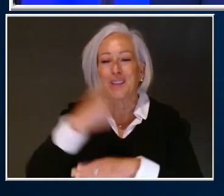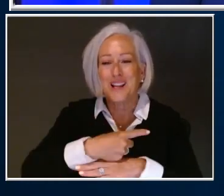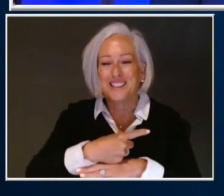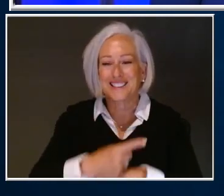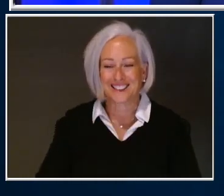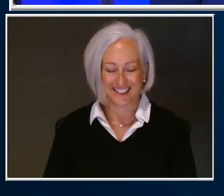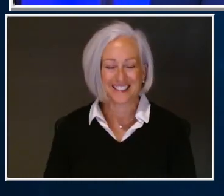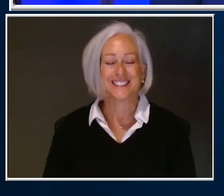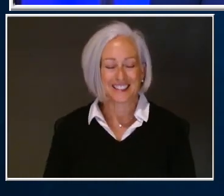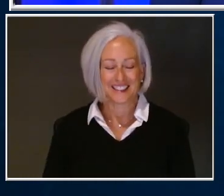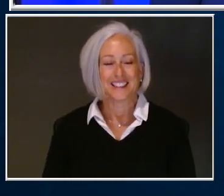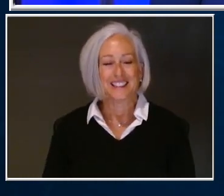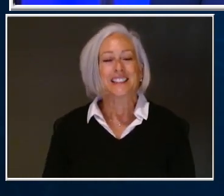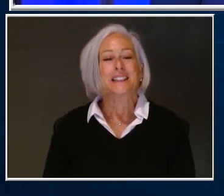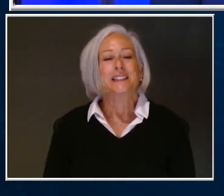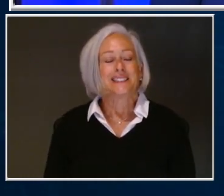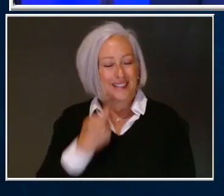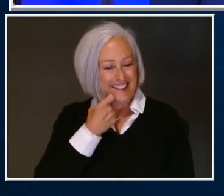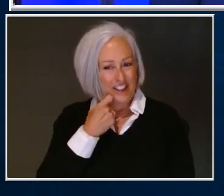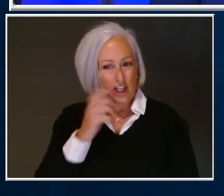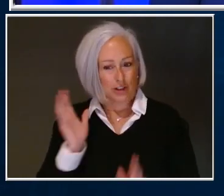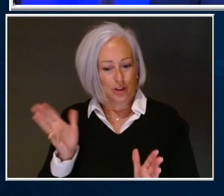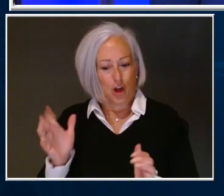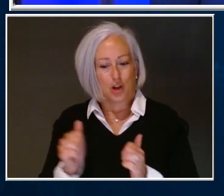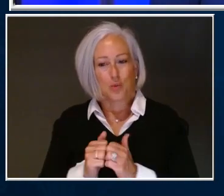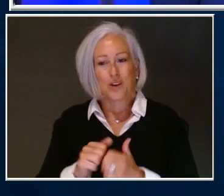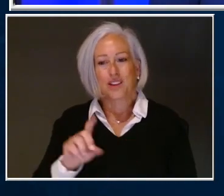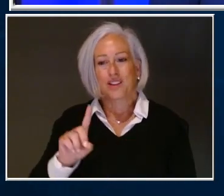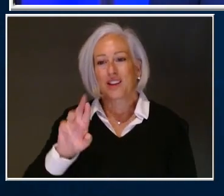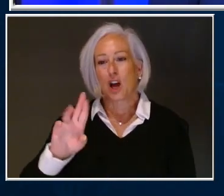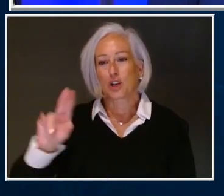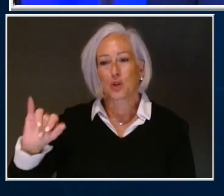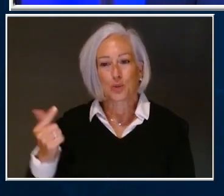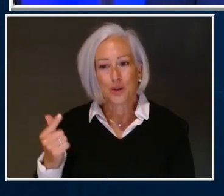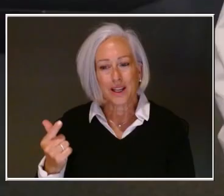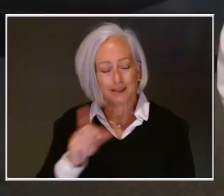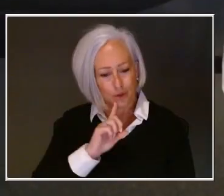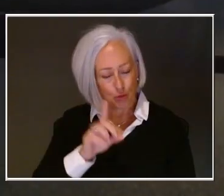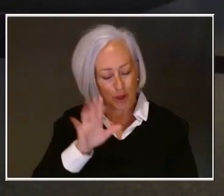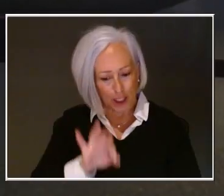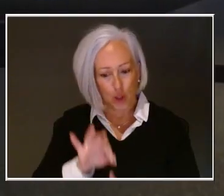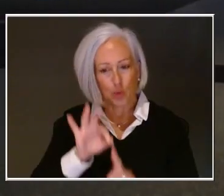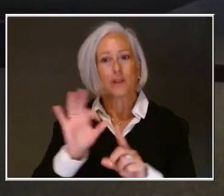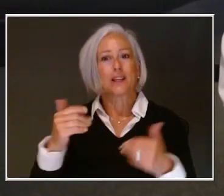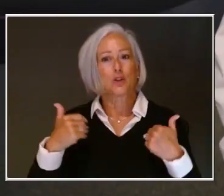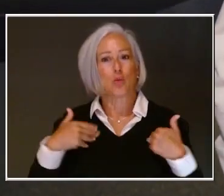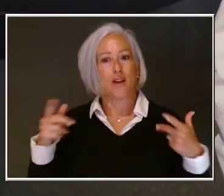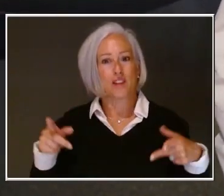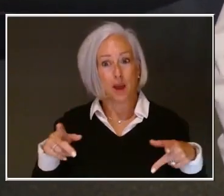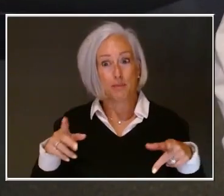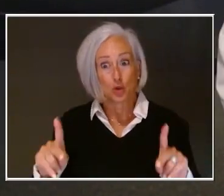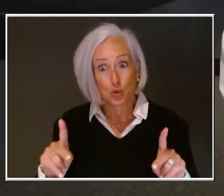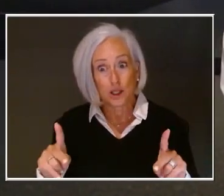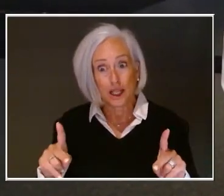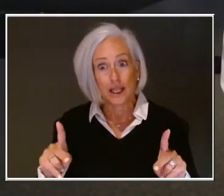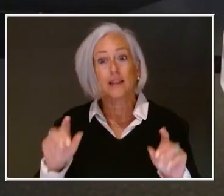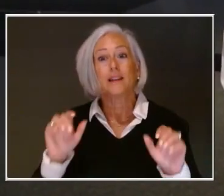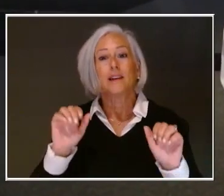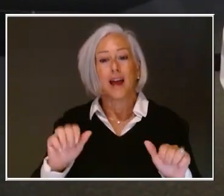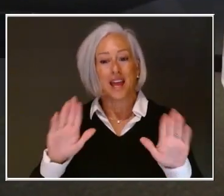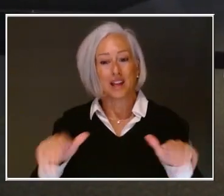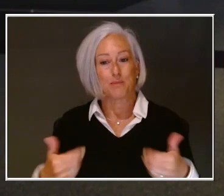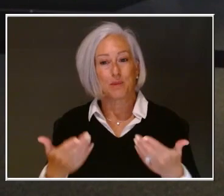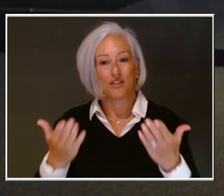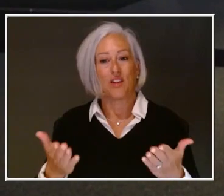Like we were talking with Dr. Ring here, it is just so unique to have this opportunity and to be able to provide such high care